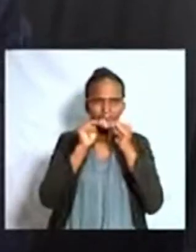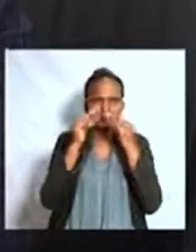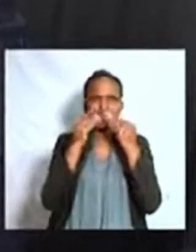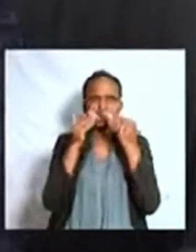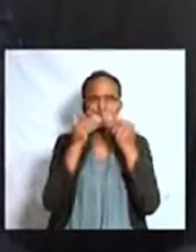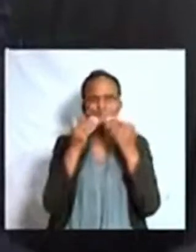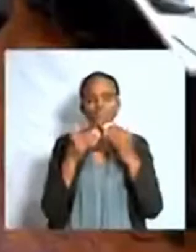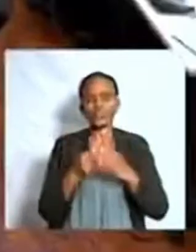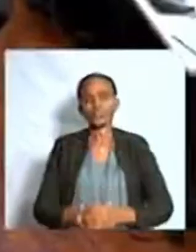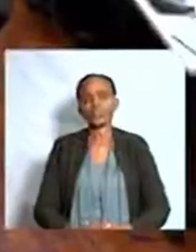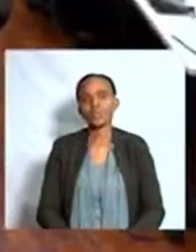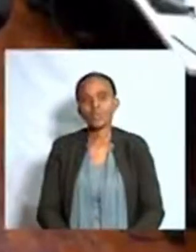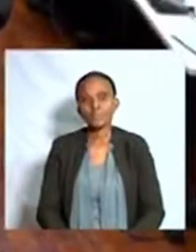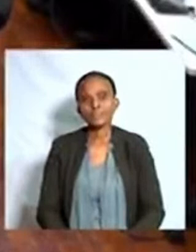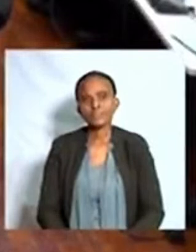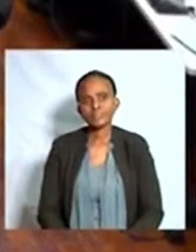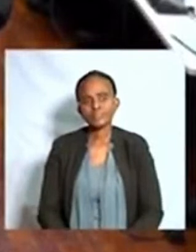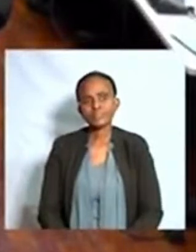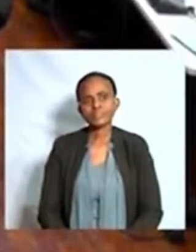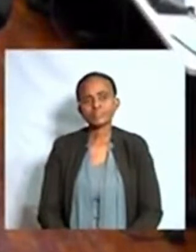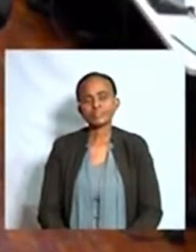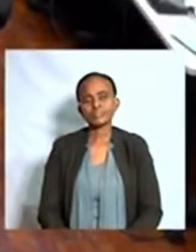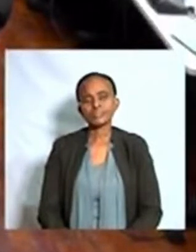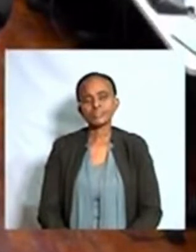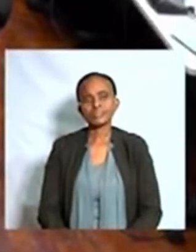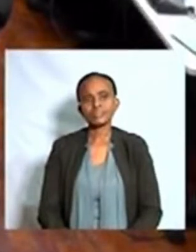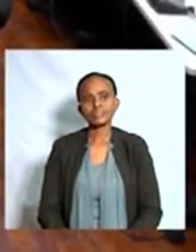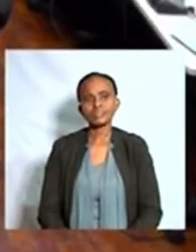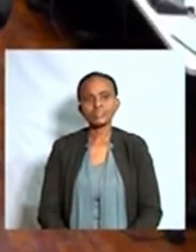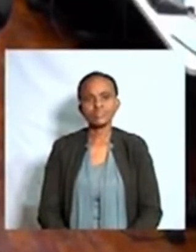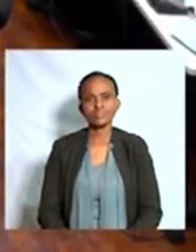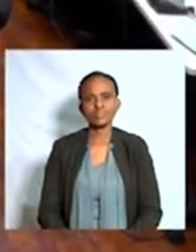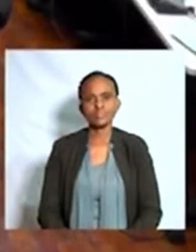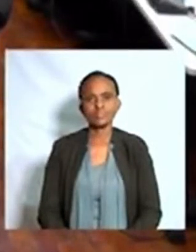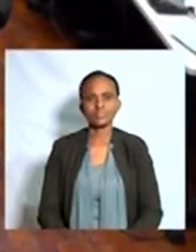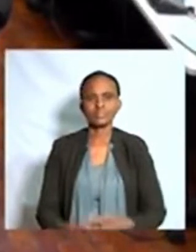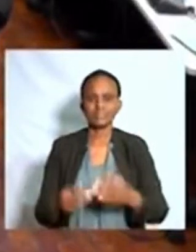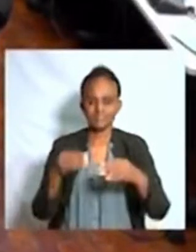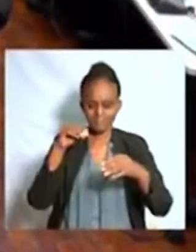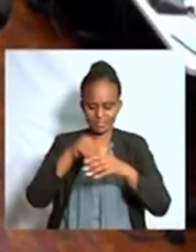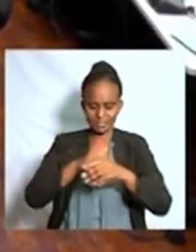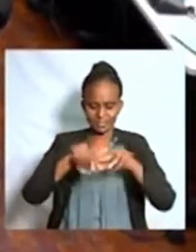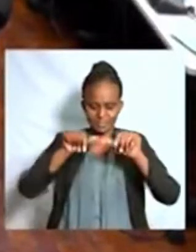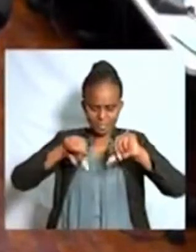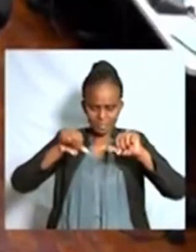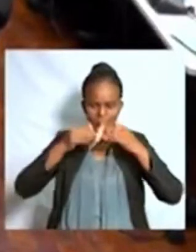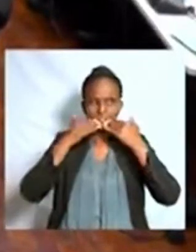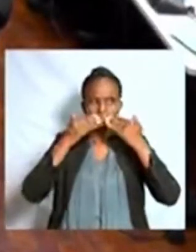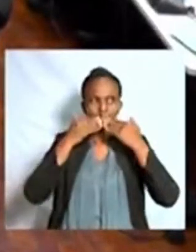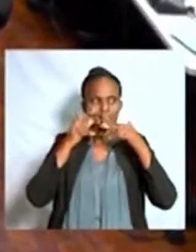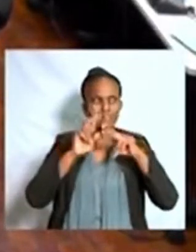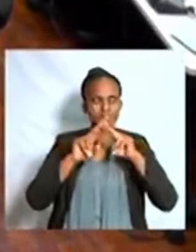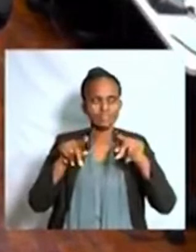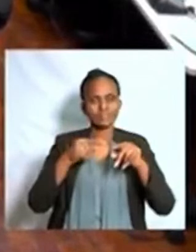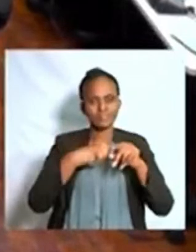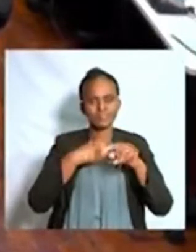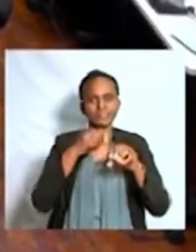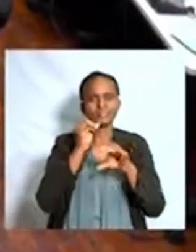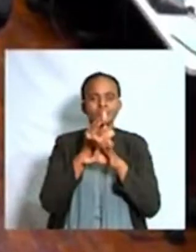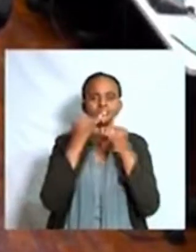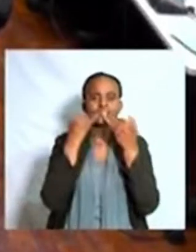you. Internal auditor? Thank you, Chair. Like I said, when